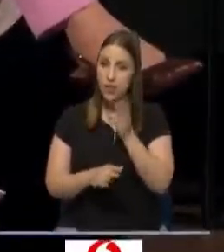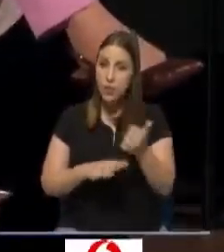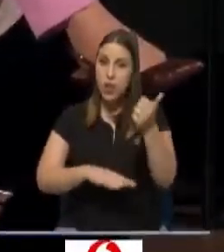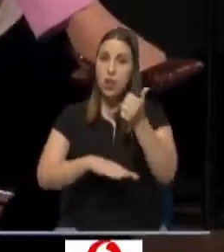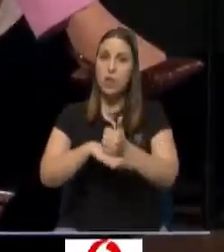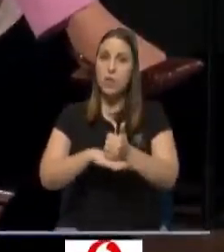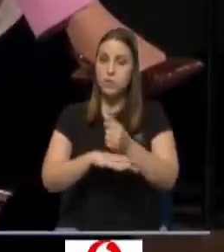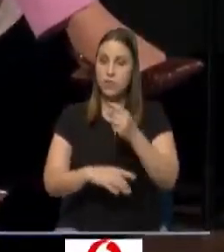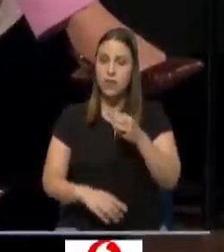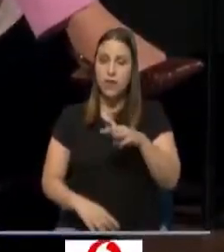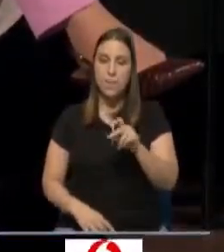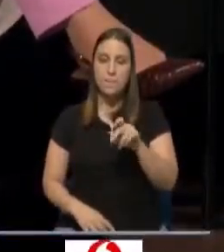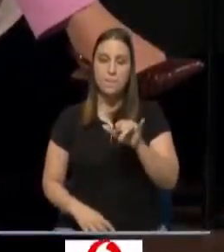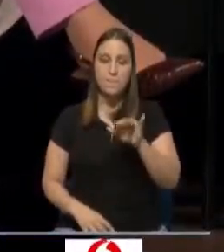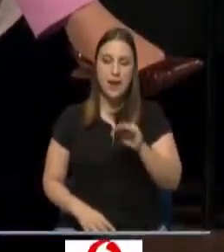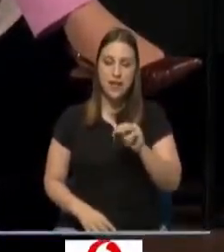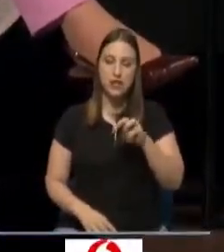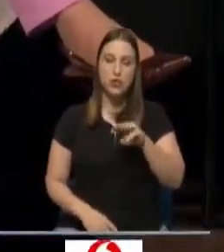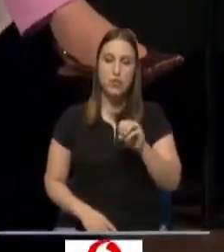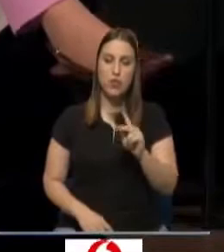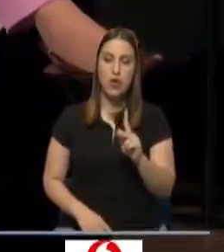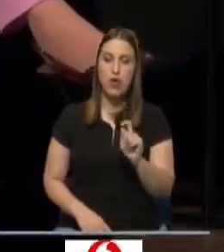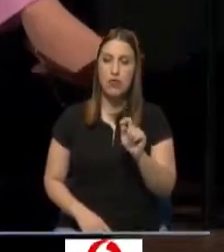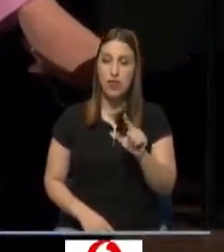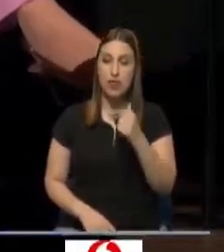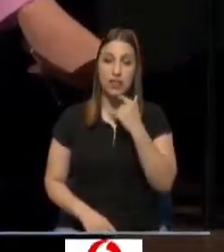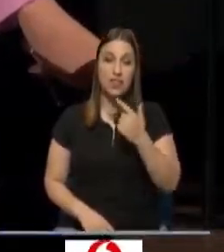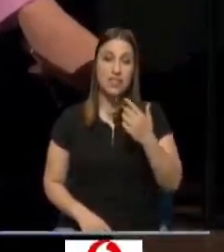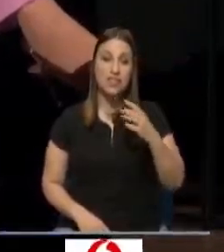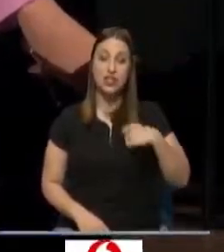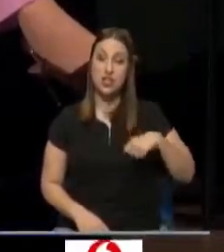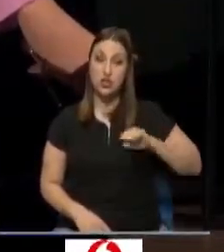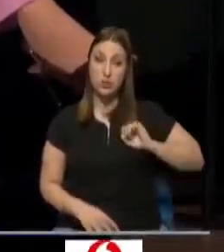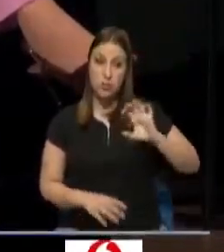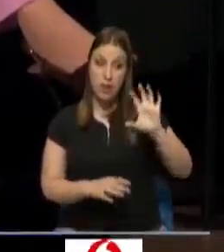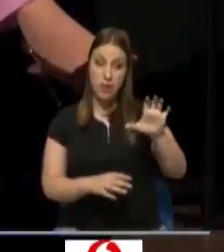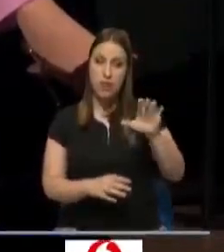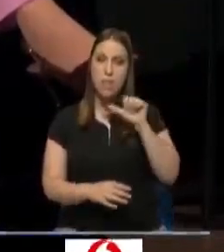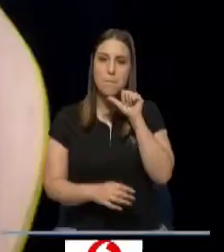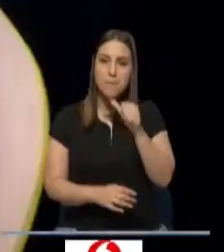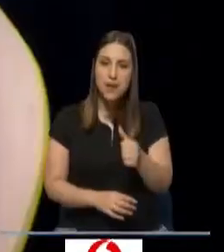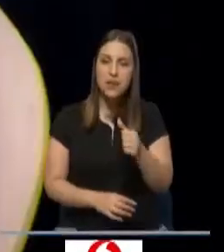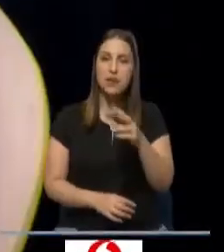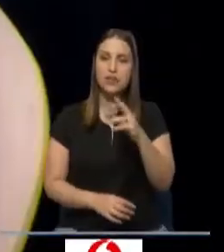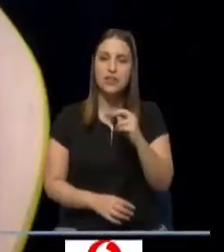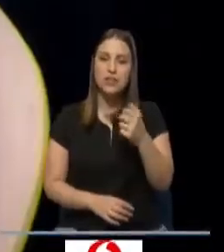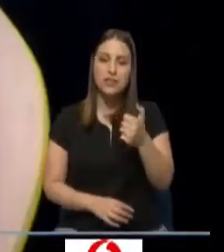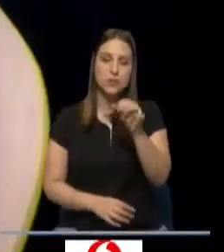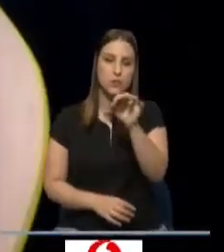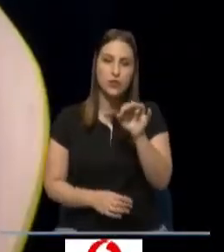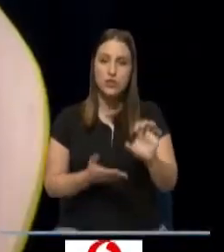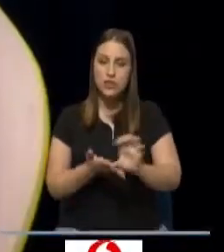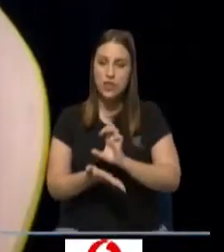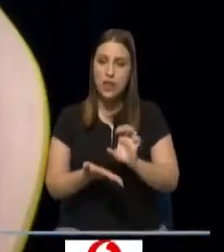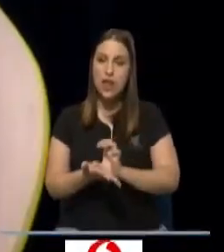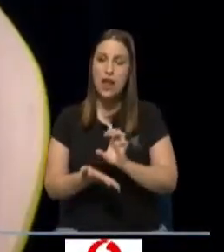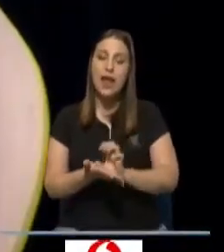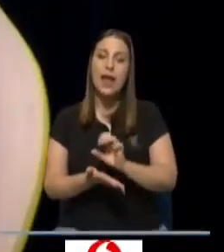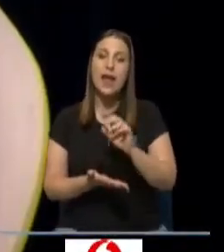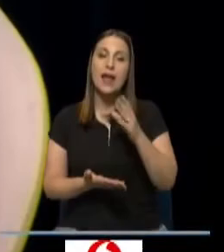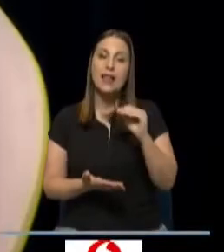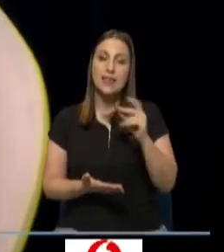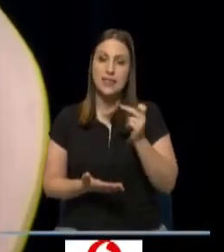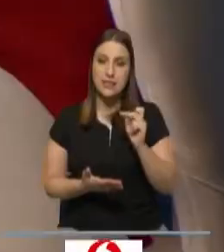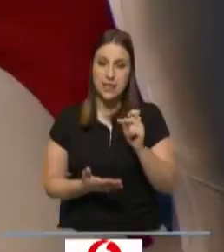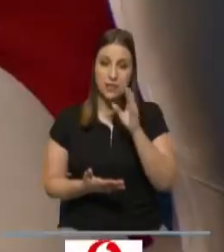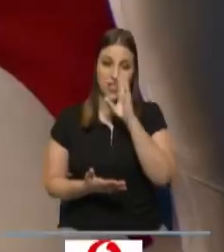same CEO of the Major Marvel said that the sector in Spain lost 35% of revenue over 10 years.